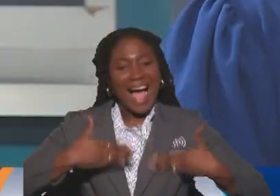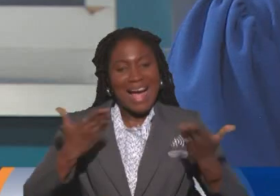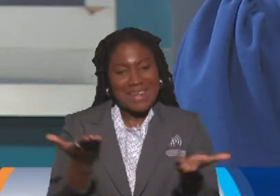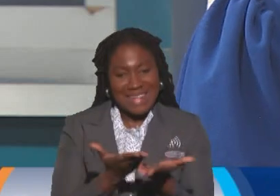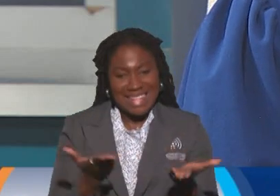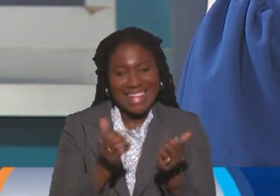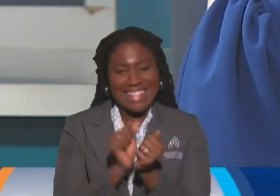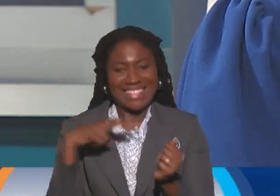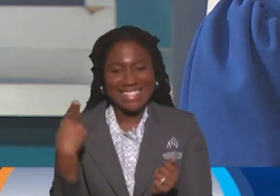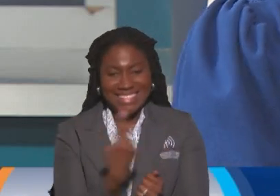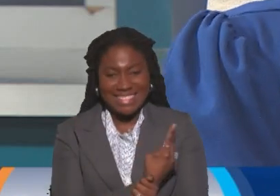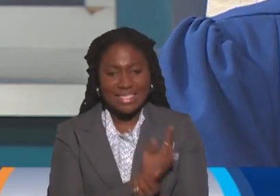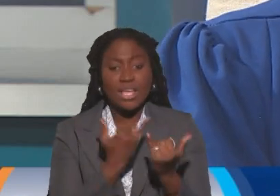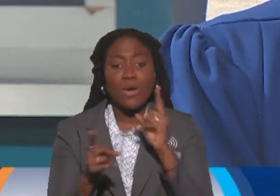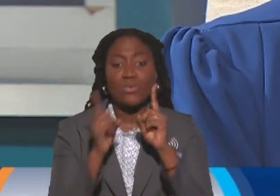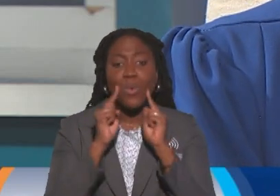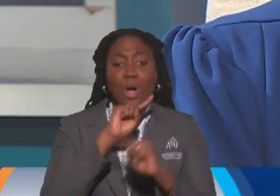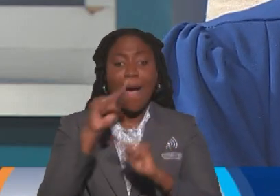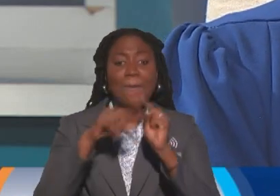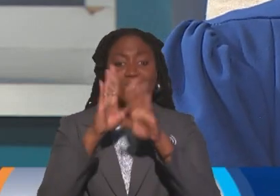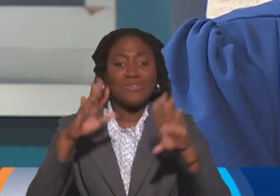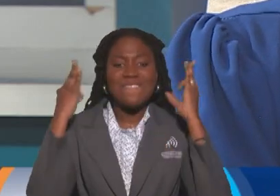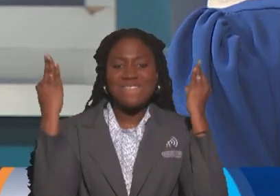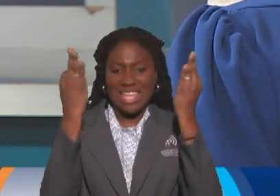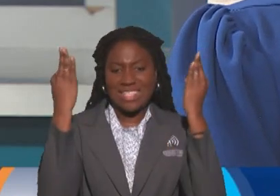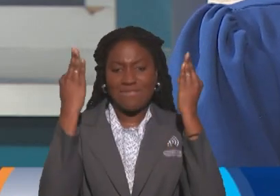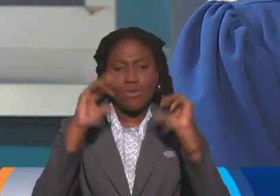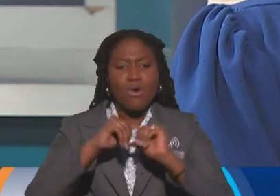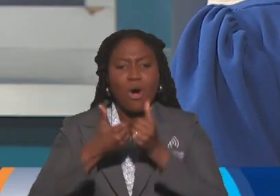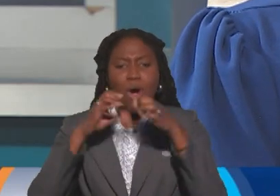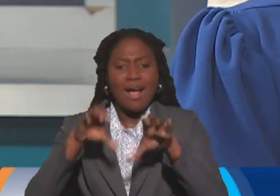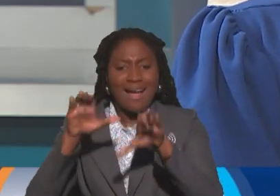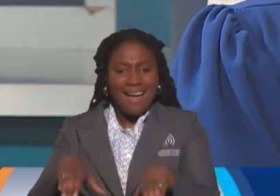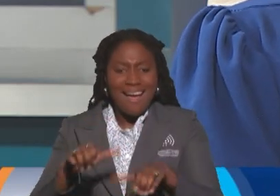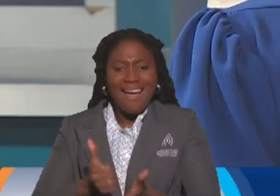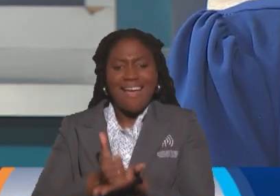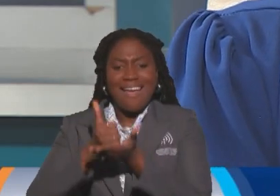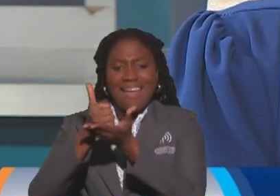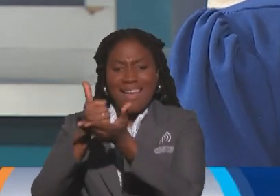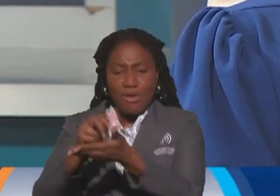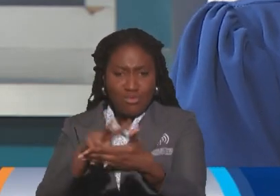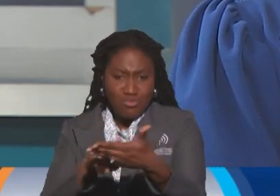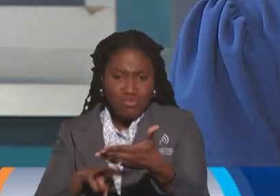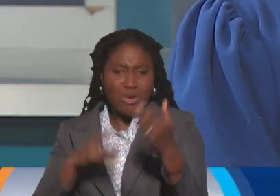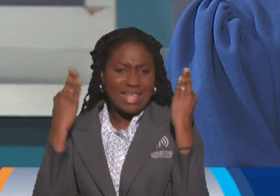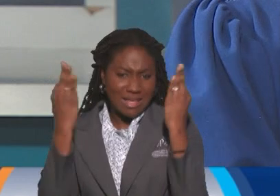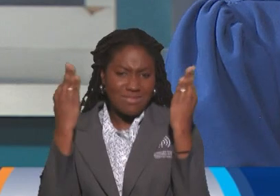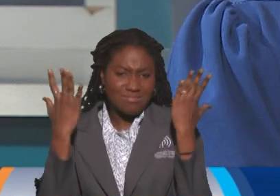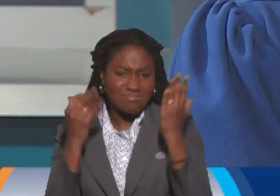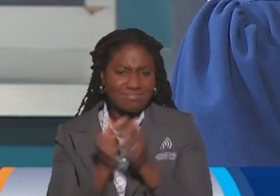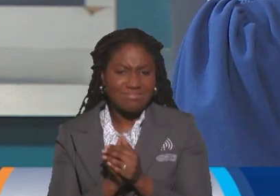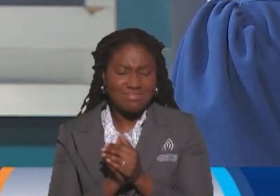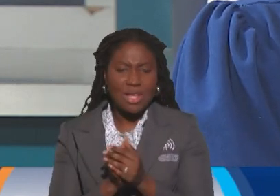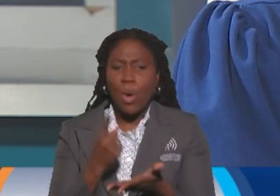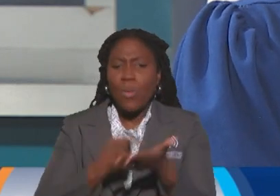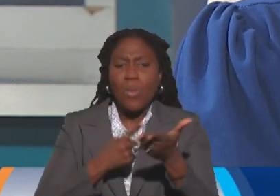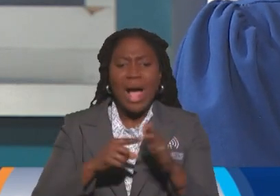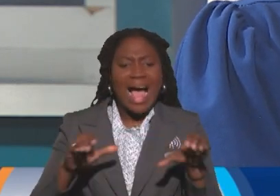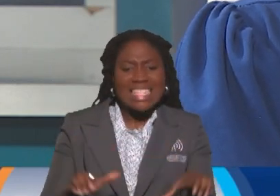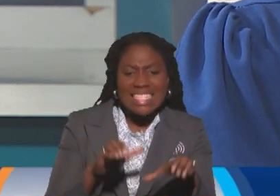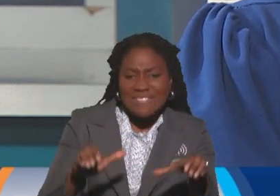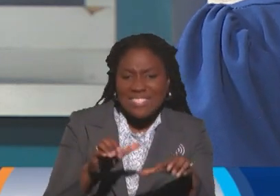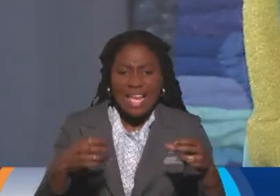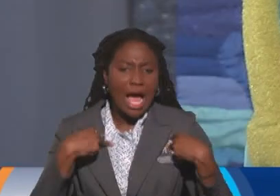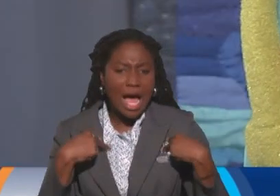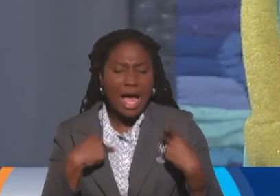too. So let's speak about the Children's Festival and the role that it plays with the annual festival in particular. What kind of activities can we look